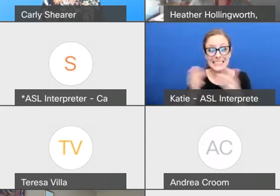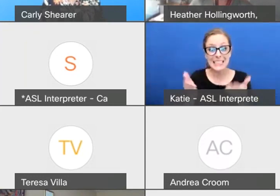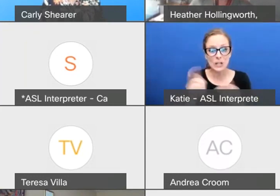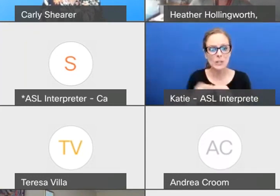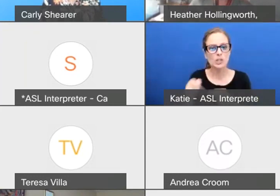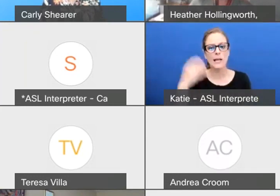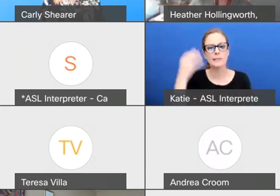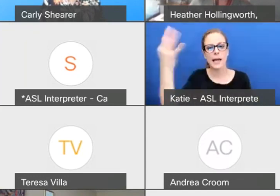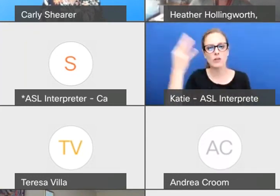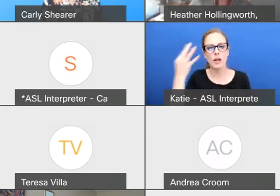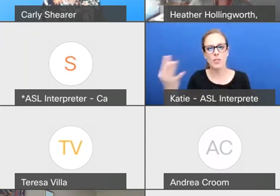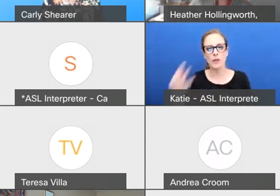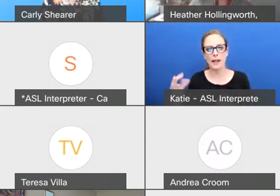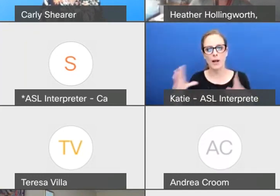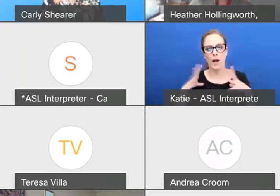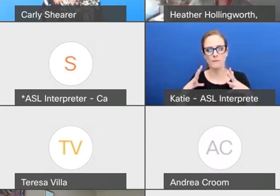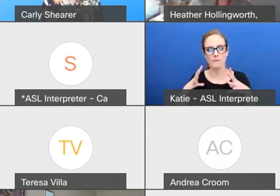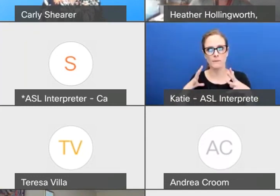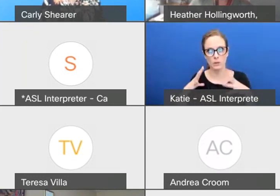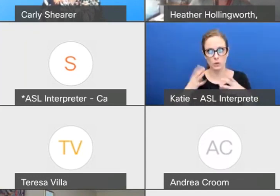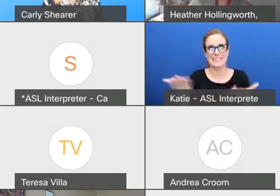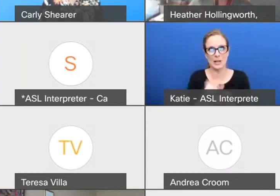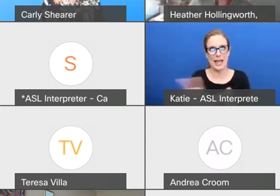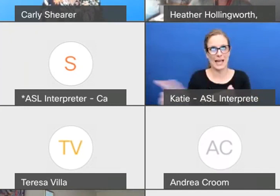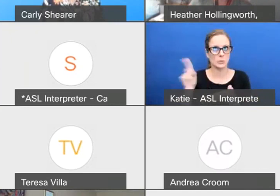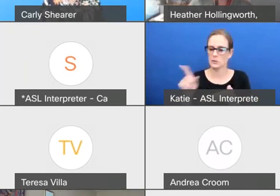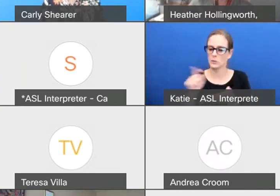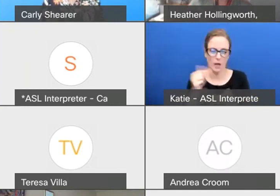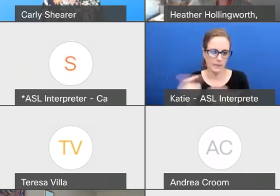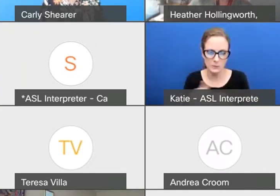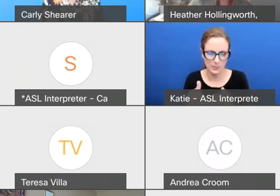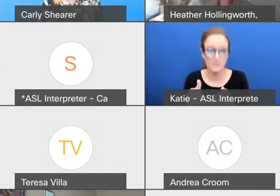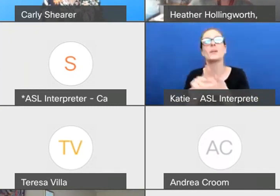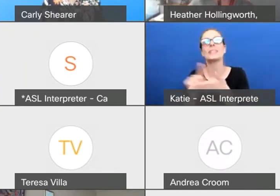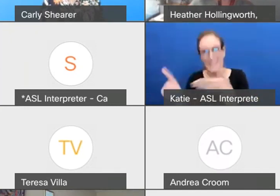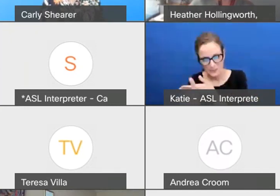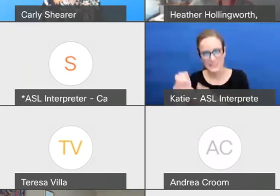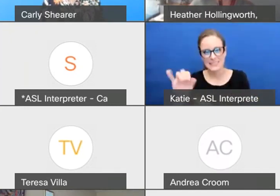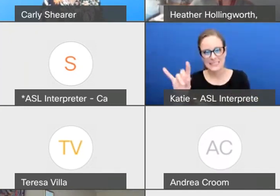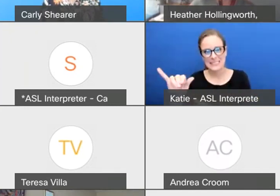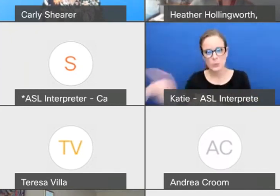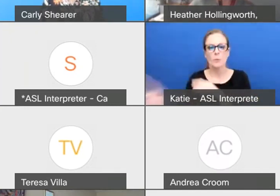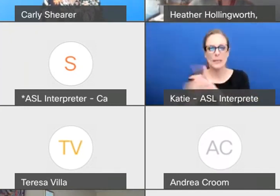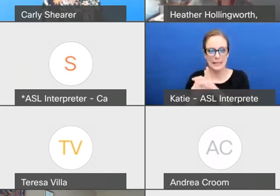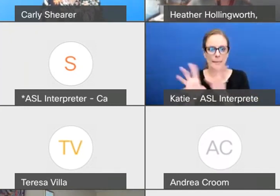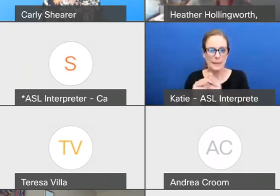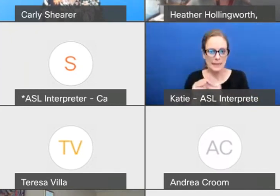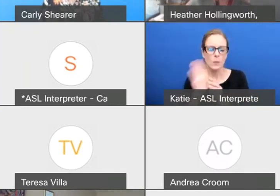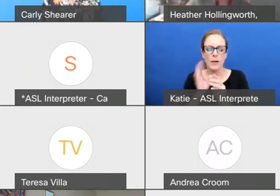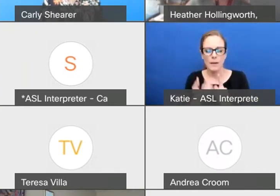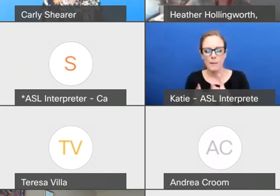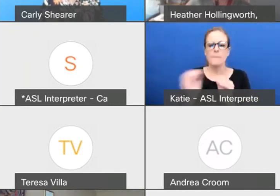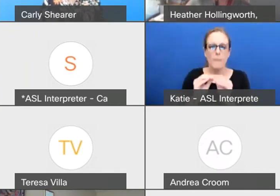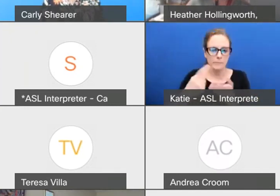off, so she's not here as she was last week. So we can certainly welcome Cindy back next week, and we can jump on a bunch more of these questions as well.